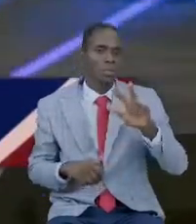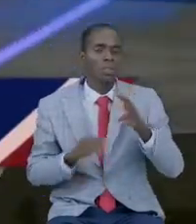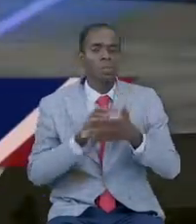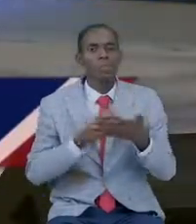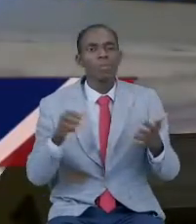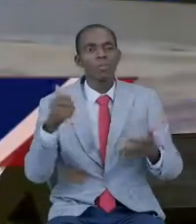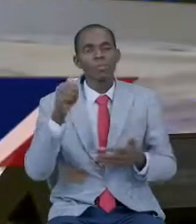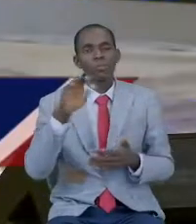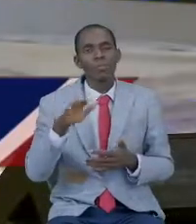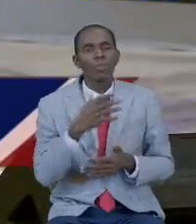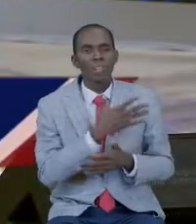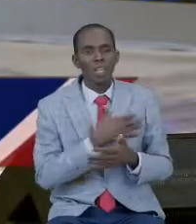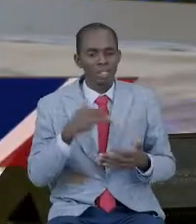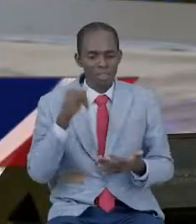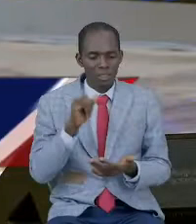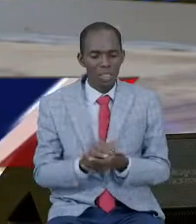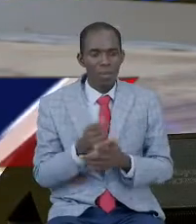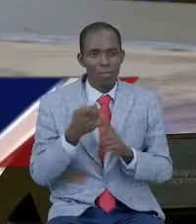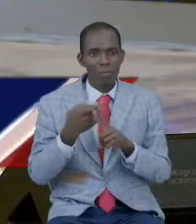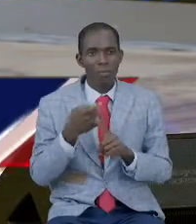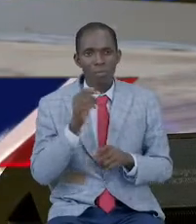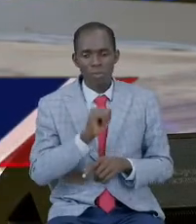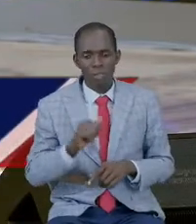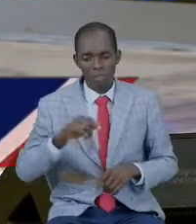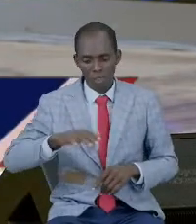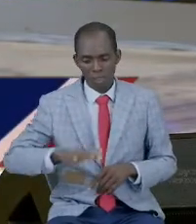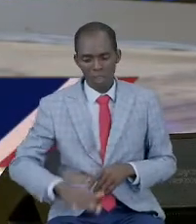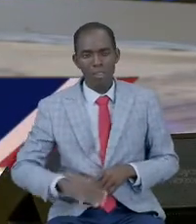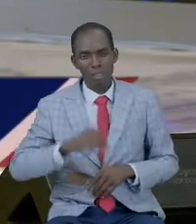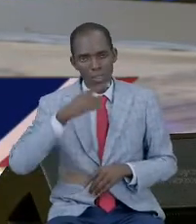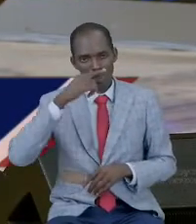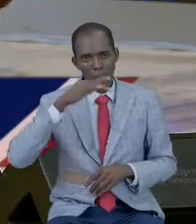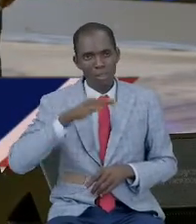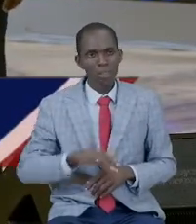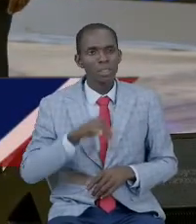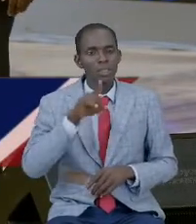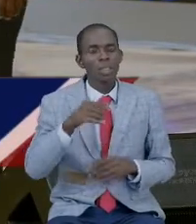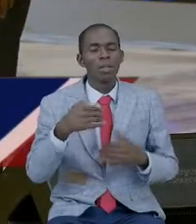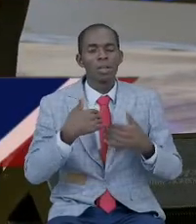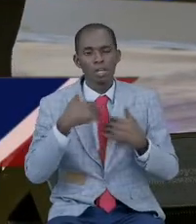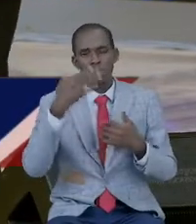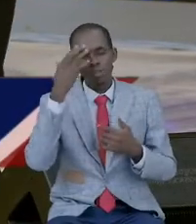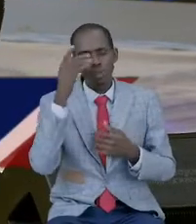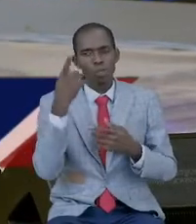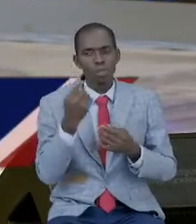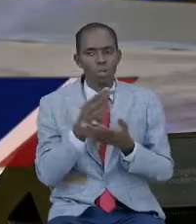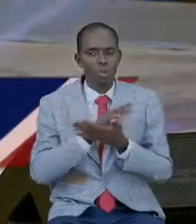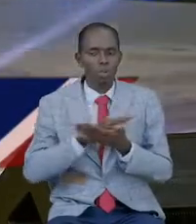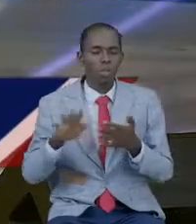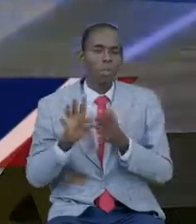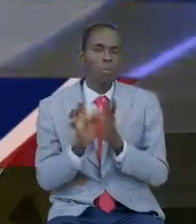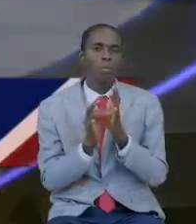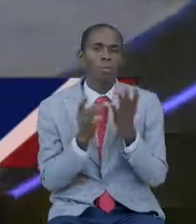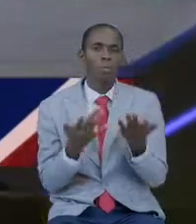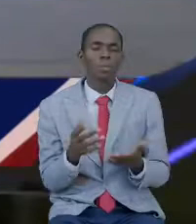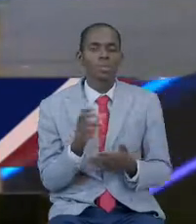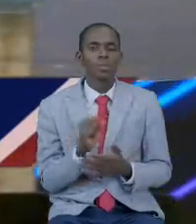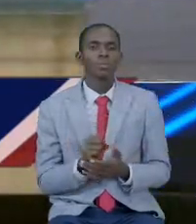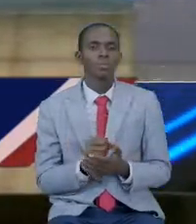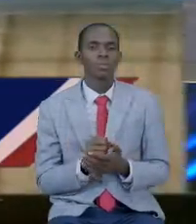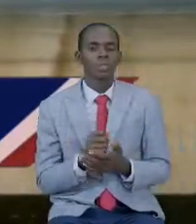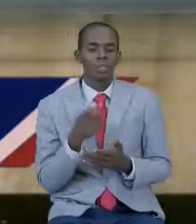that from a child thou hast known the holy scriptures.